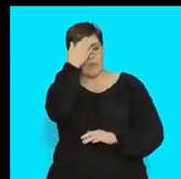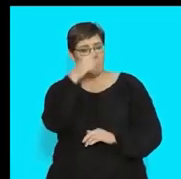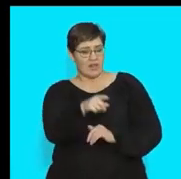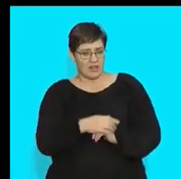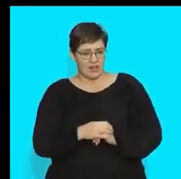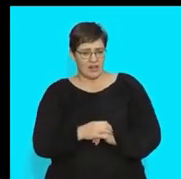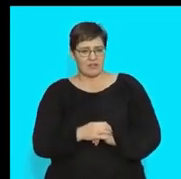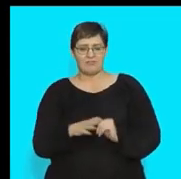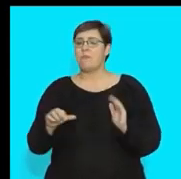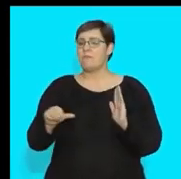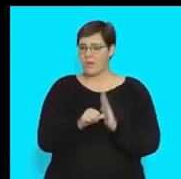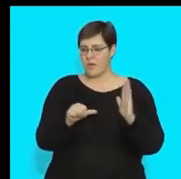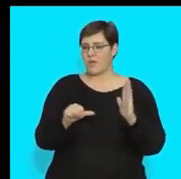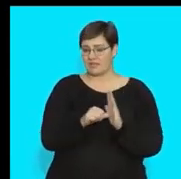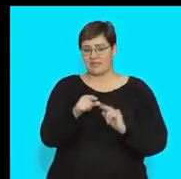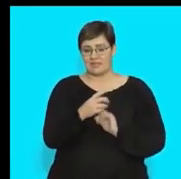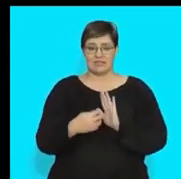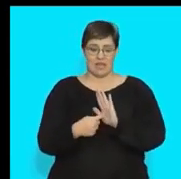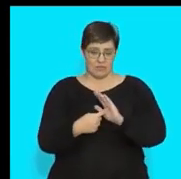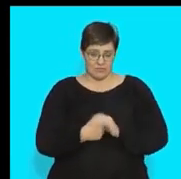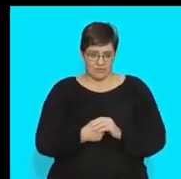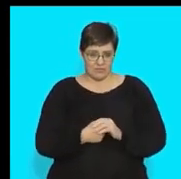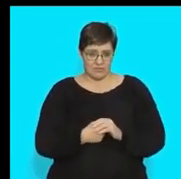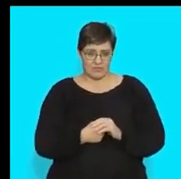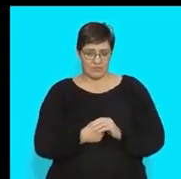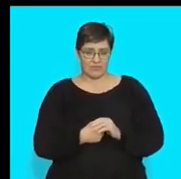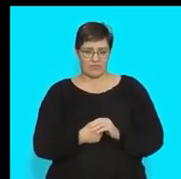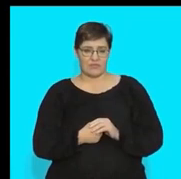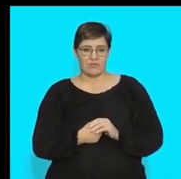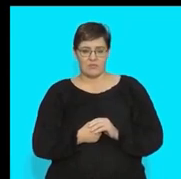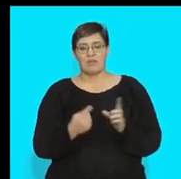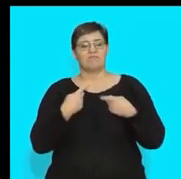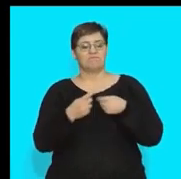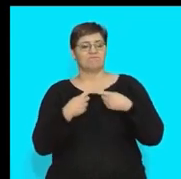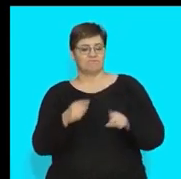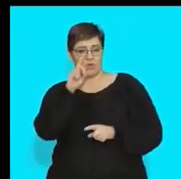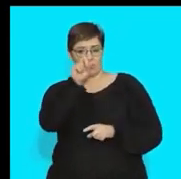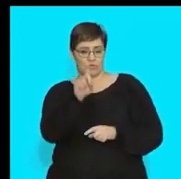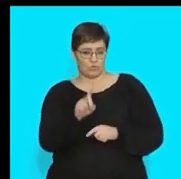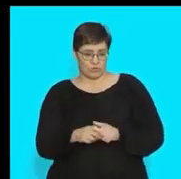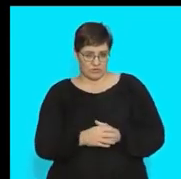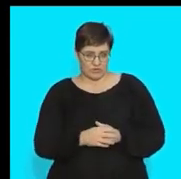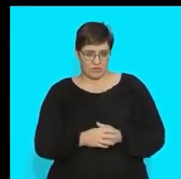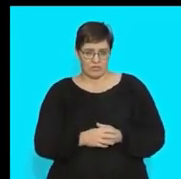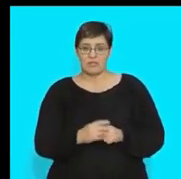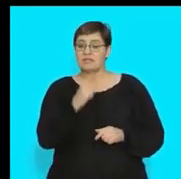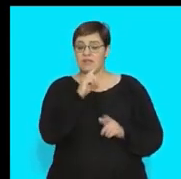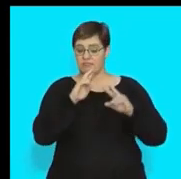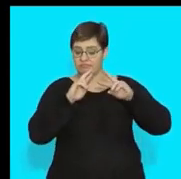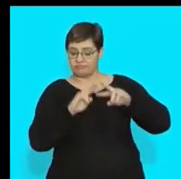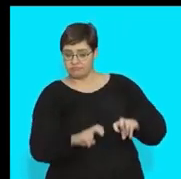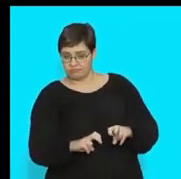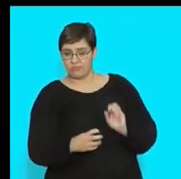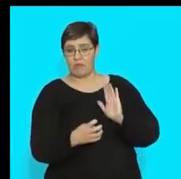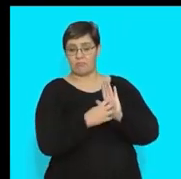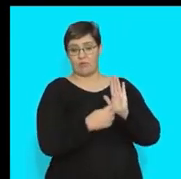I noticed is quite an important diagram when it comes to, all right, the different questions. So it says, study